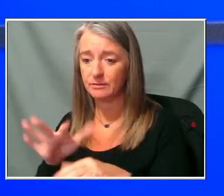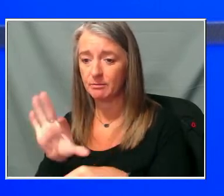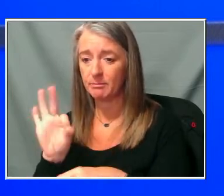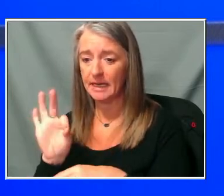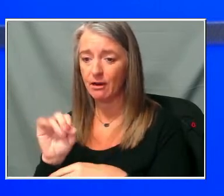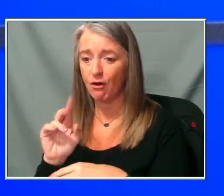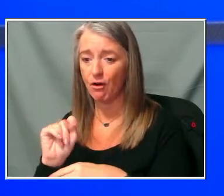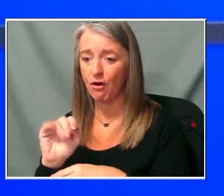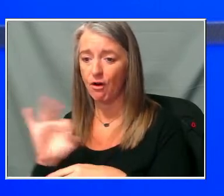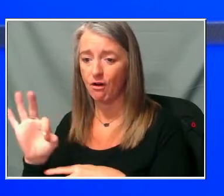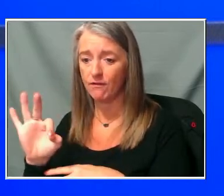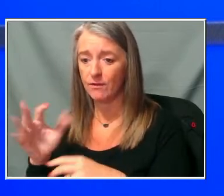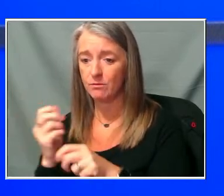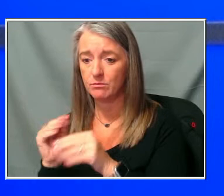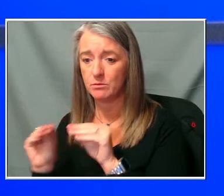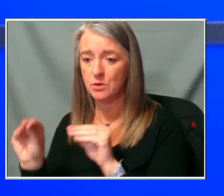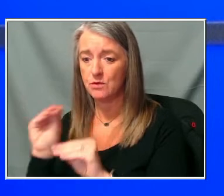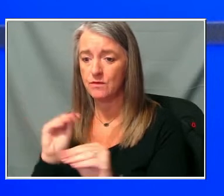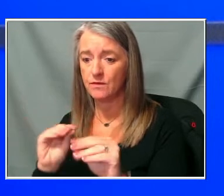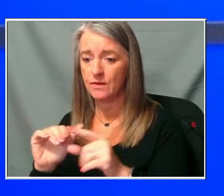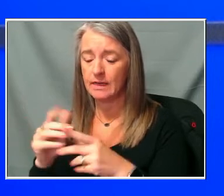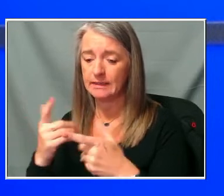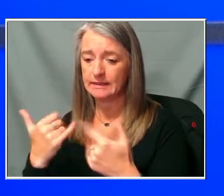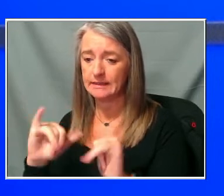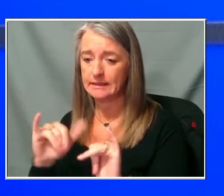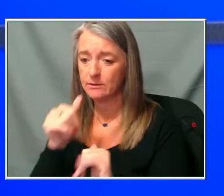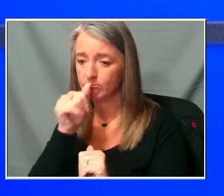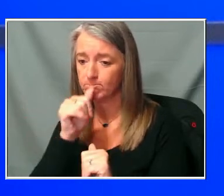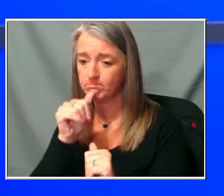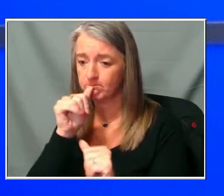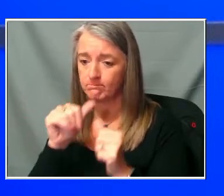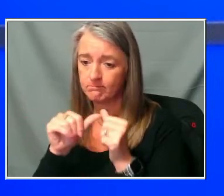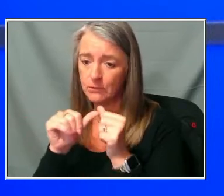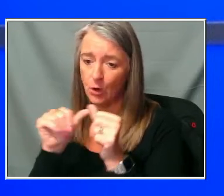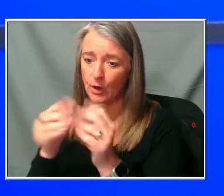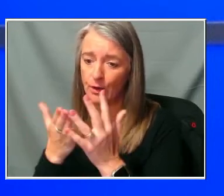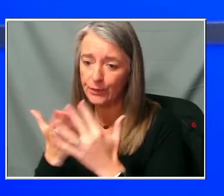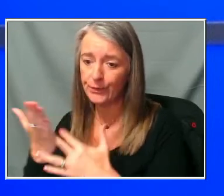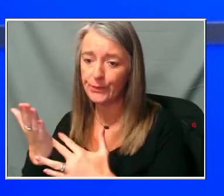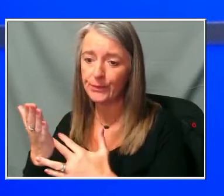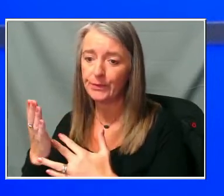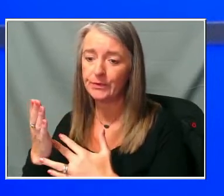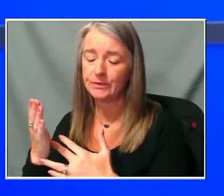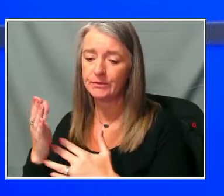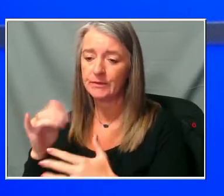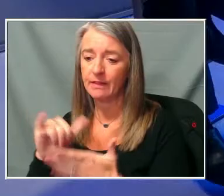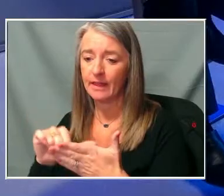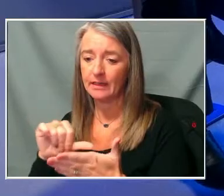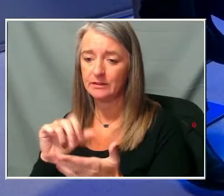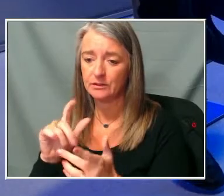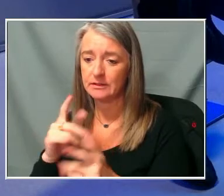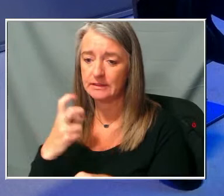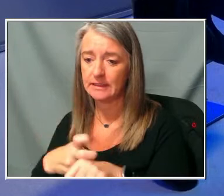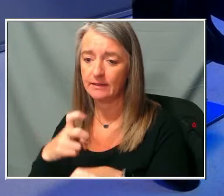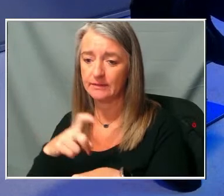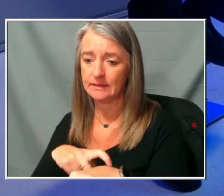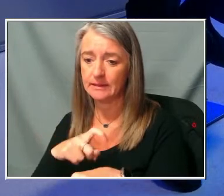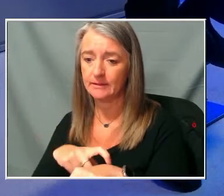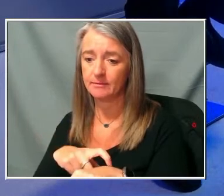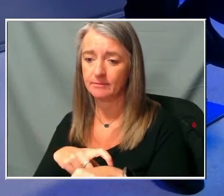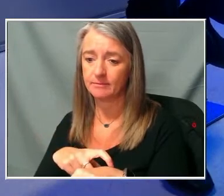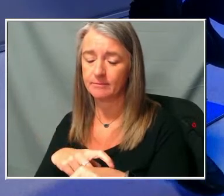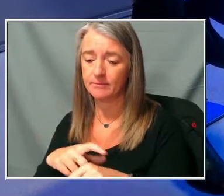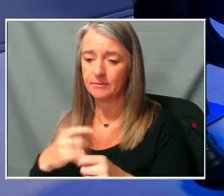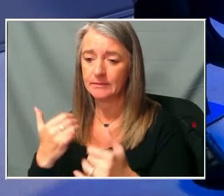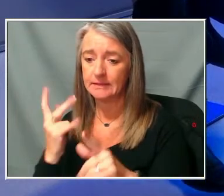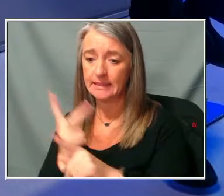tried to persevere and do things that I loved while also going through adversity. A really tough time. And you were able to keep up with your studies as